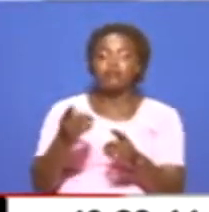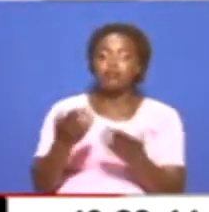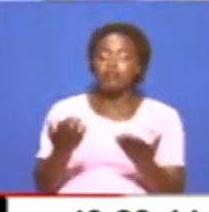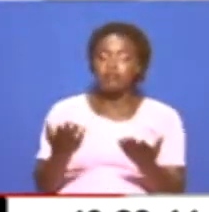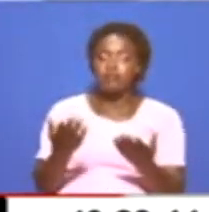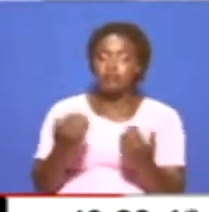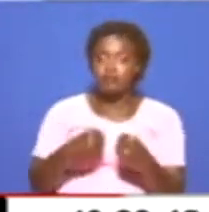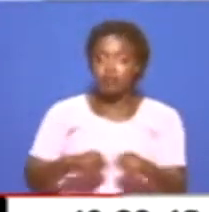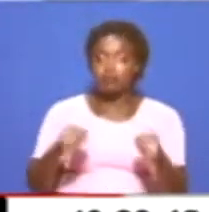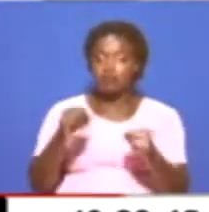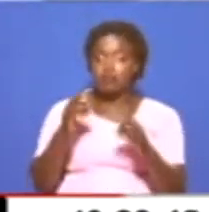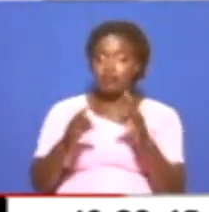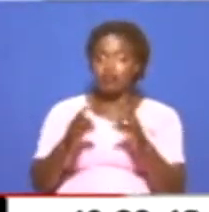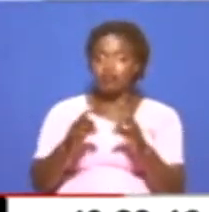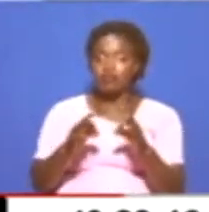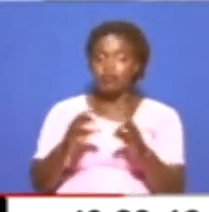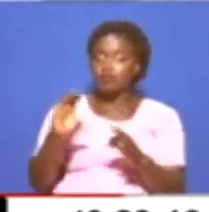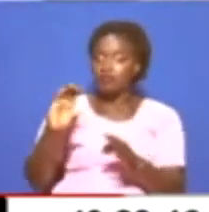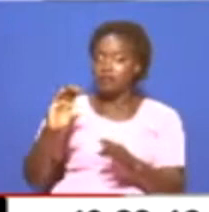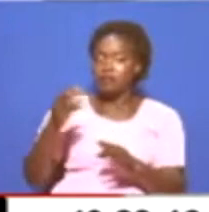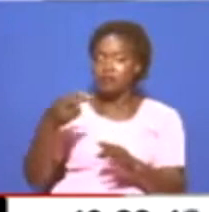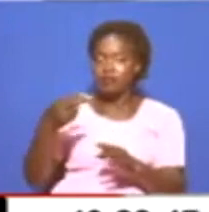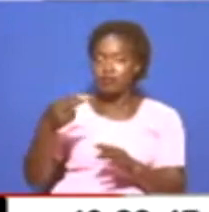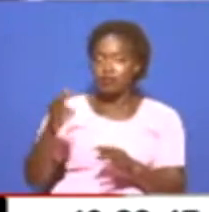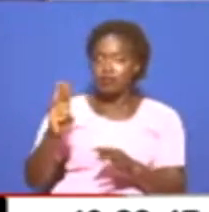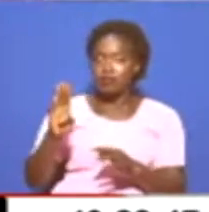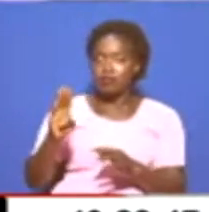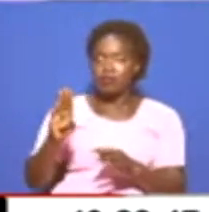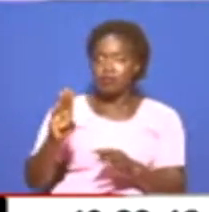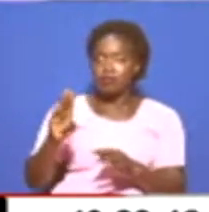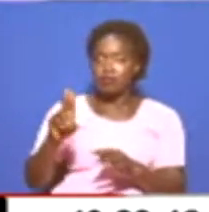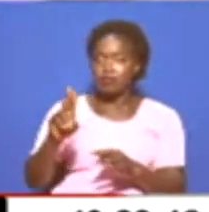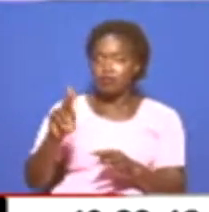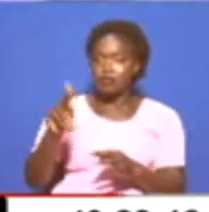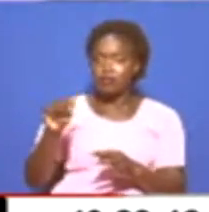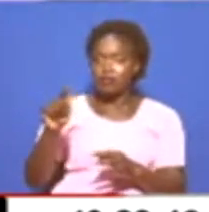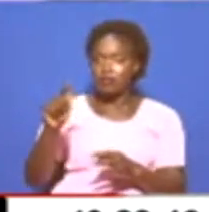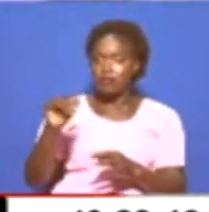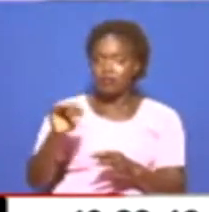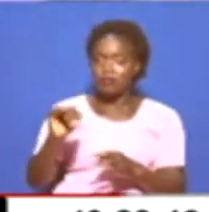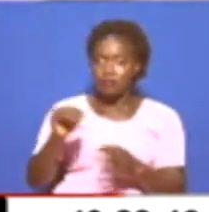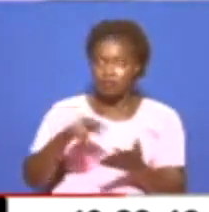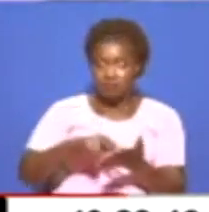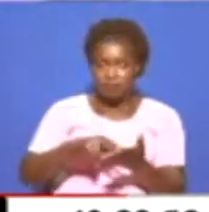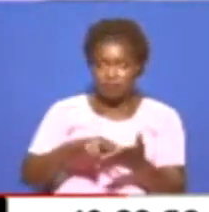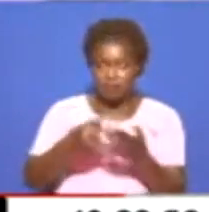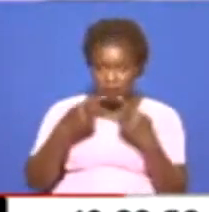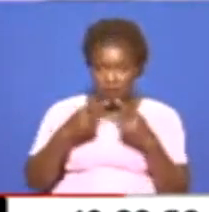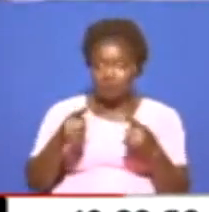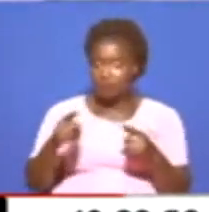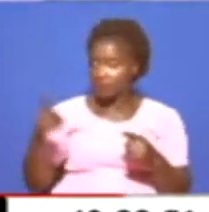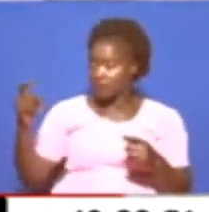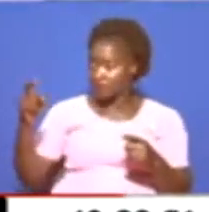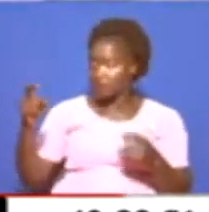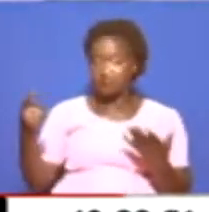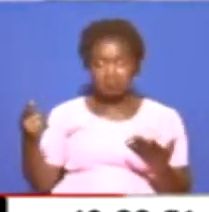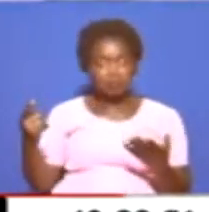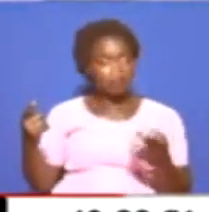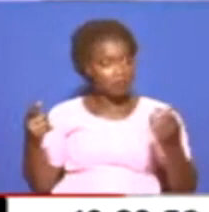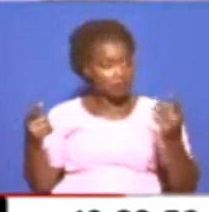if Chebukati stands and announces that X or Y is the presidential